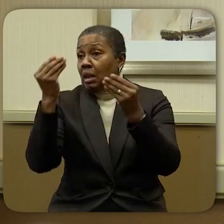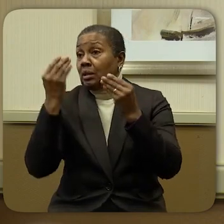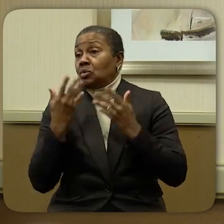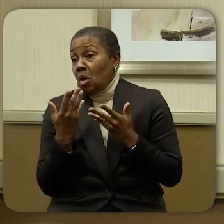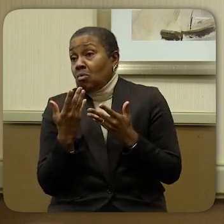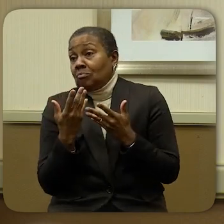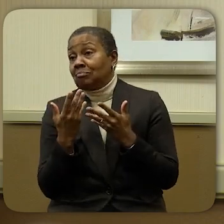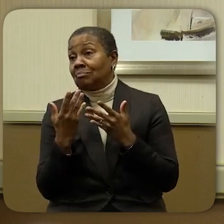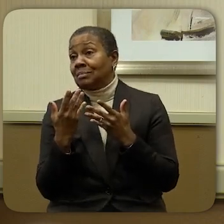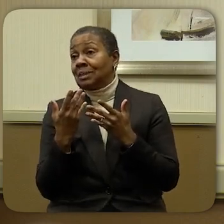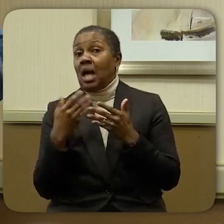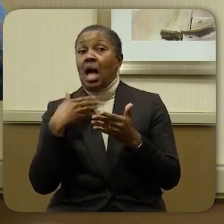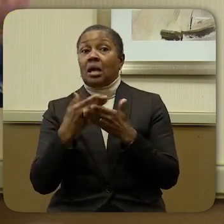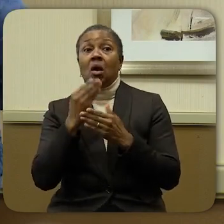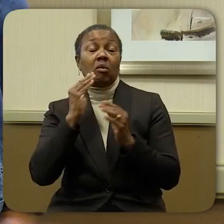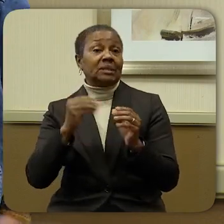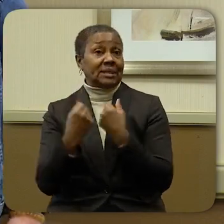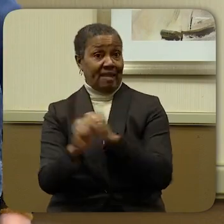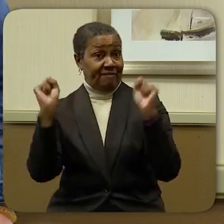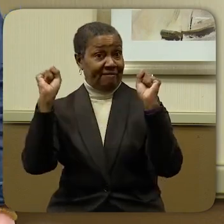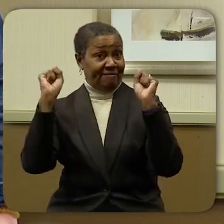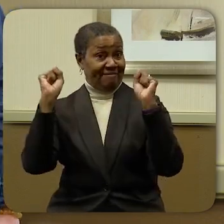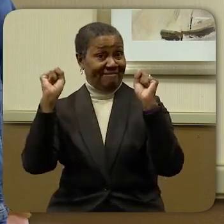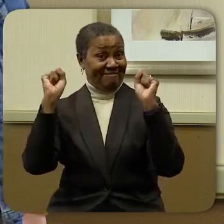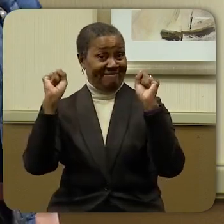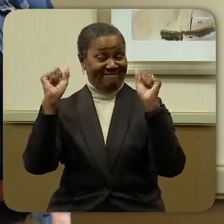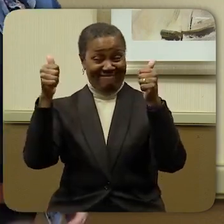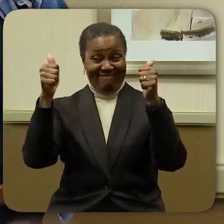let us know, but get home safe. We'll see ya.